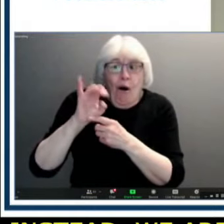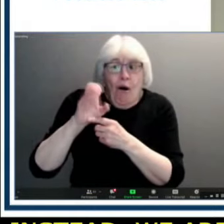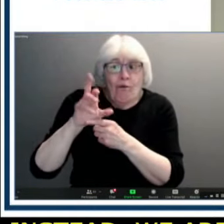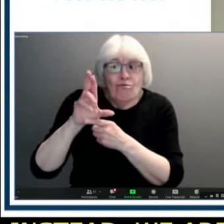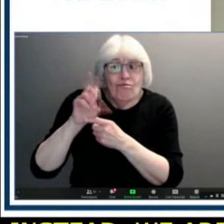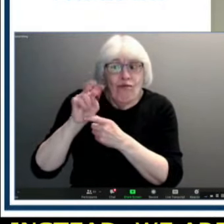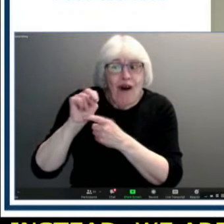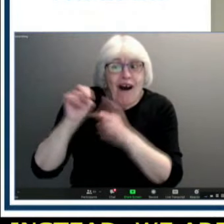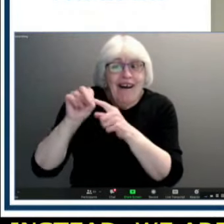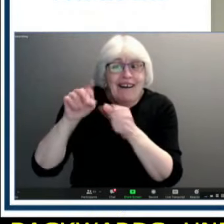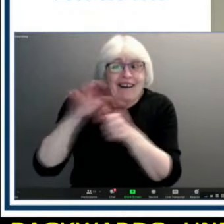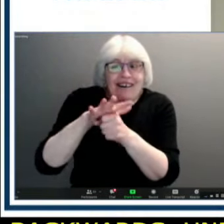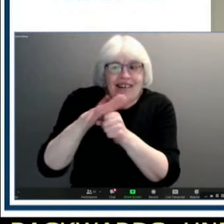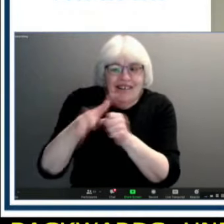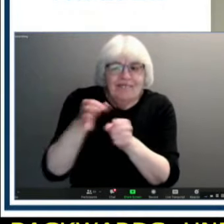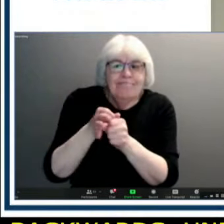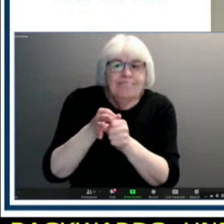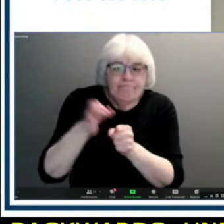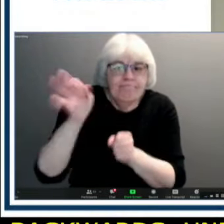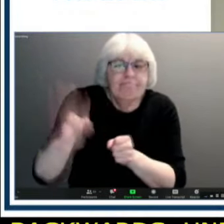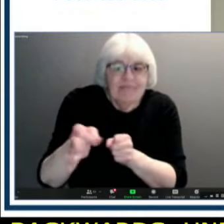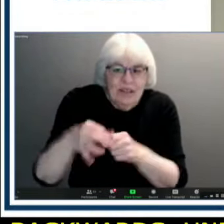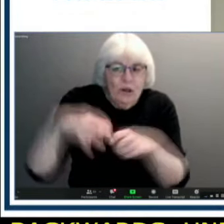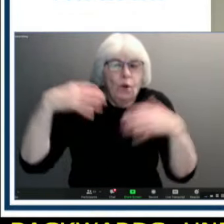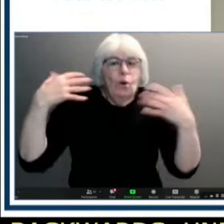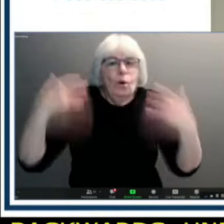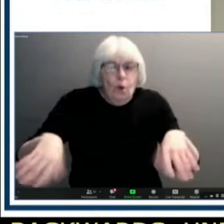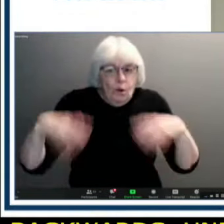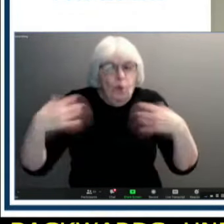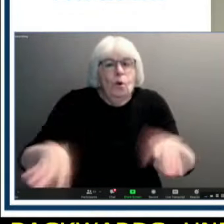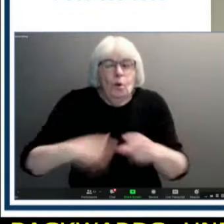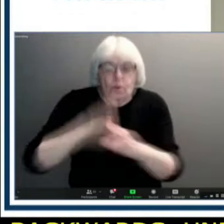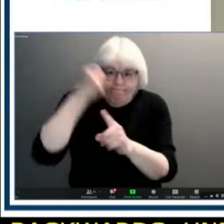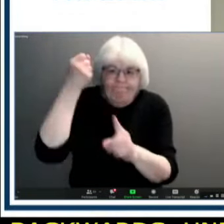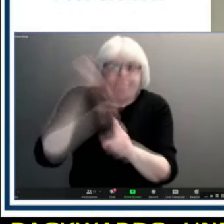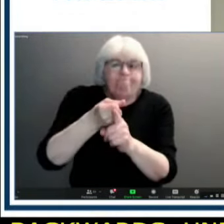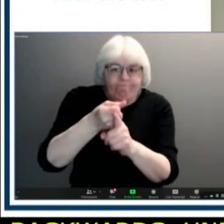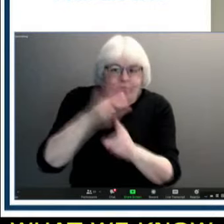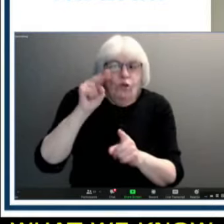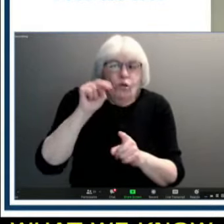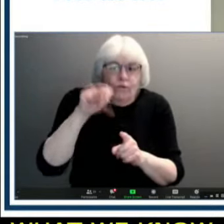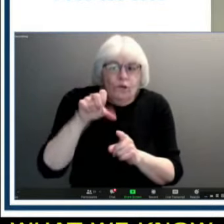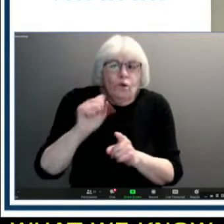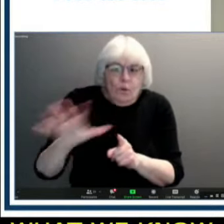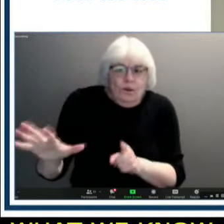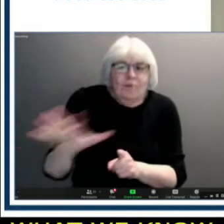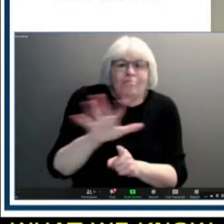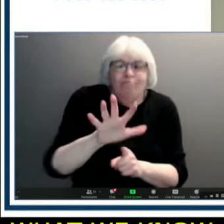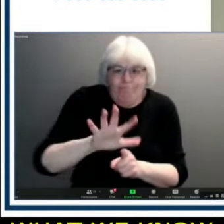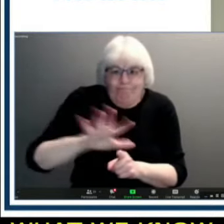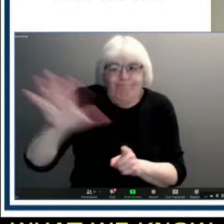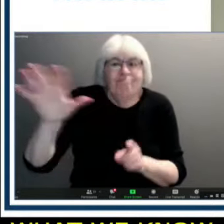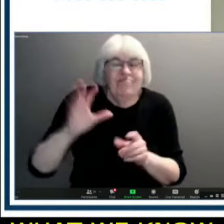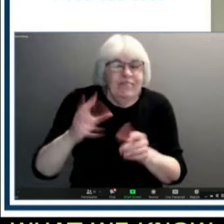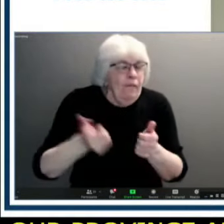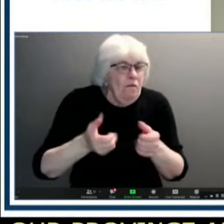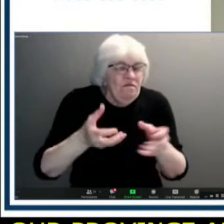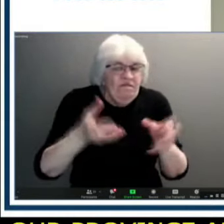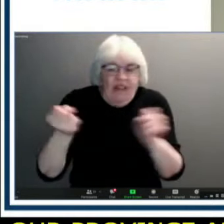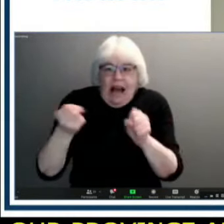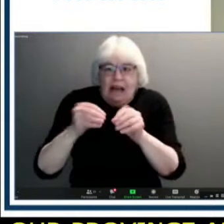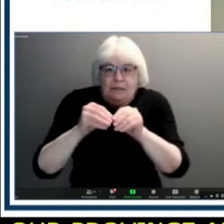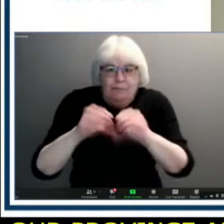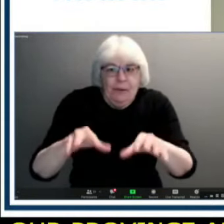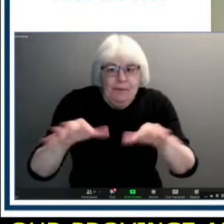province, and how it is doing that is changing as fast as the virus is spreading. The restrictions that we announced